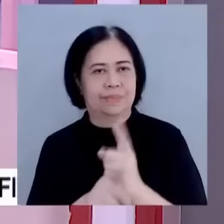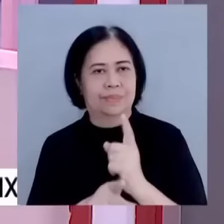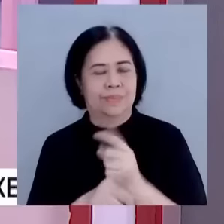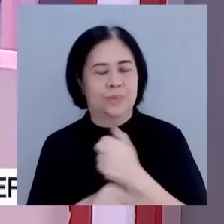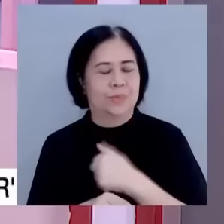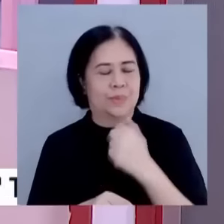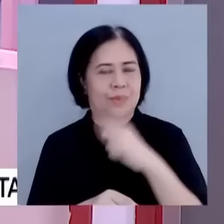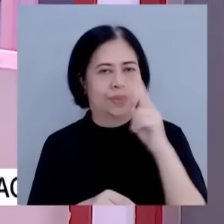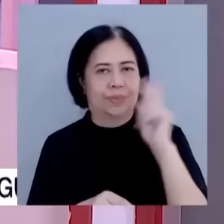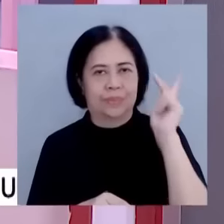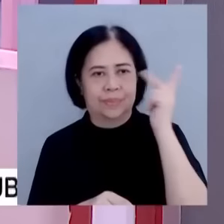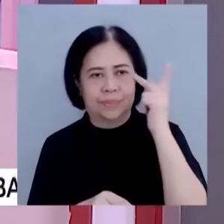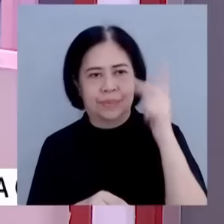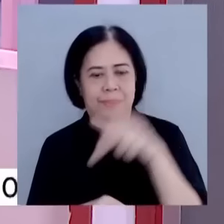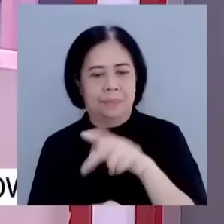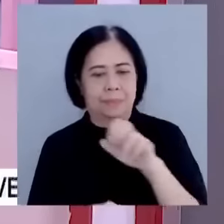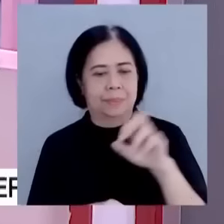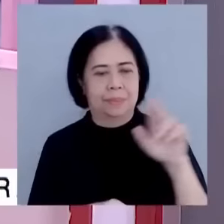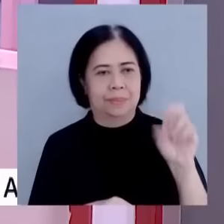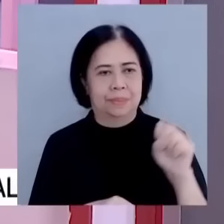that.